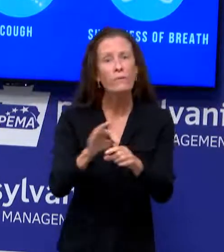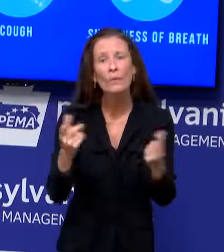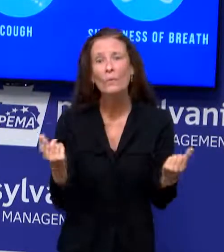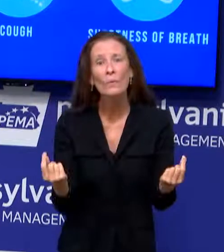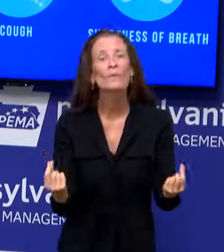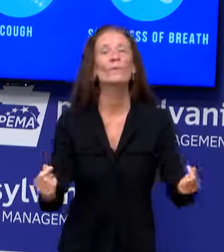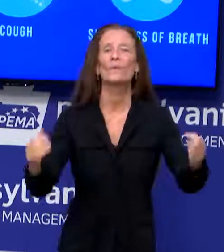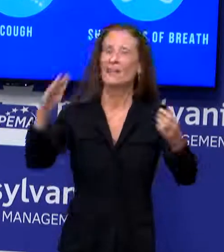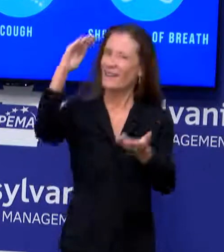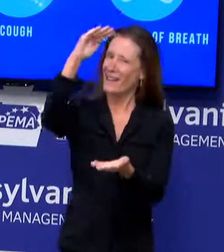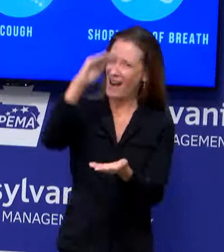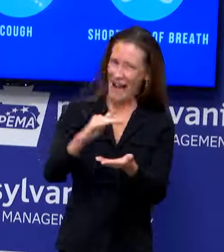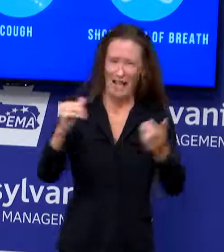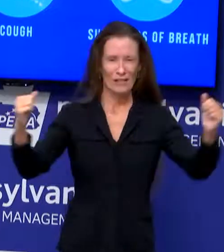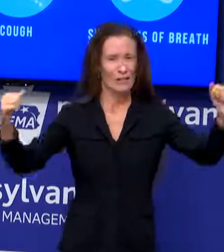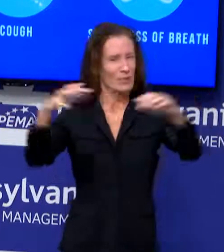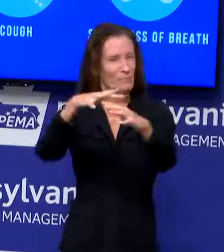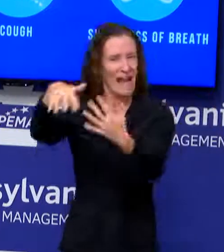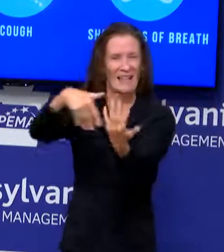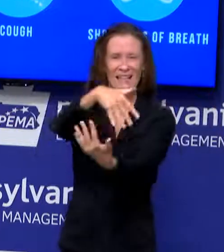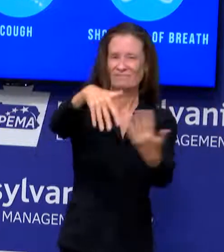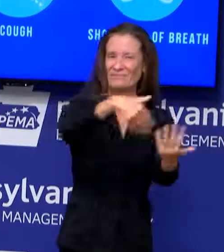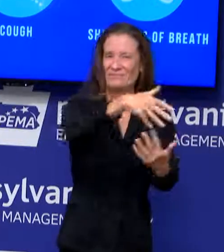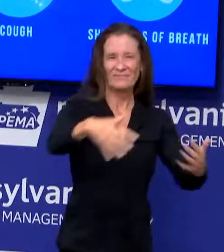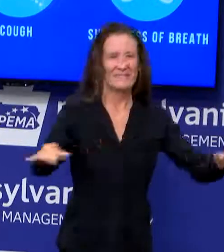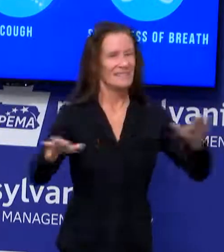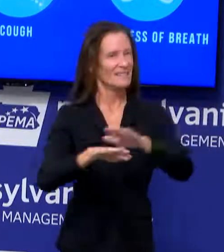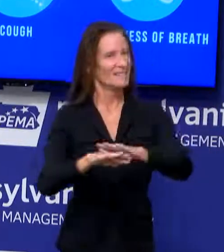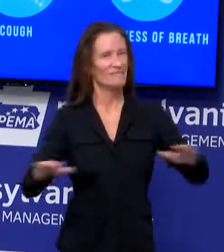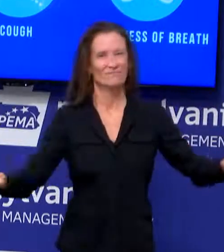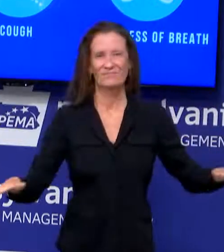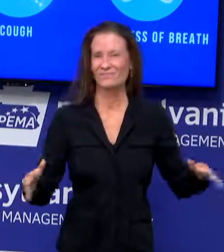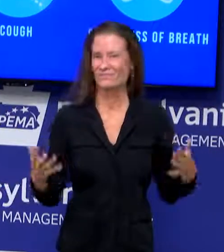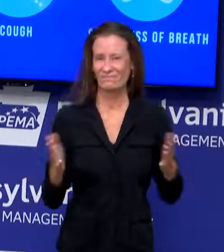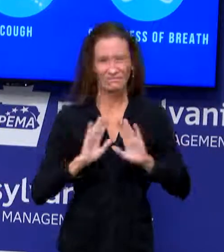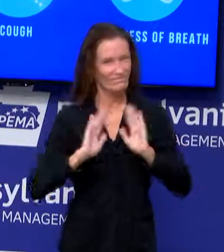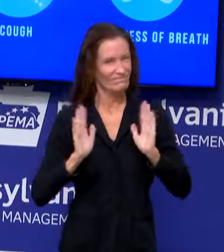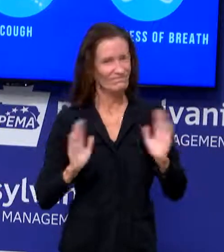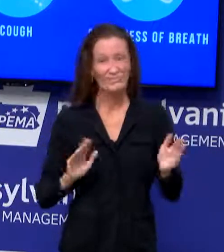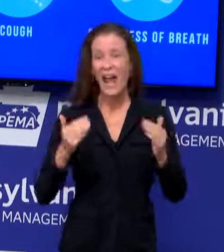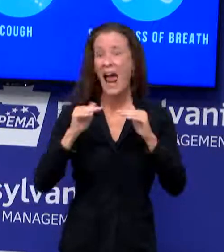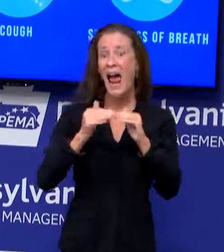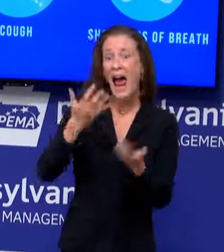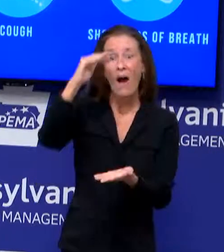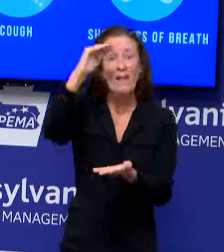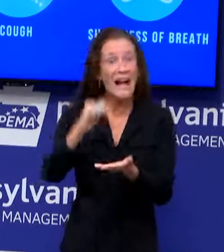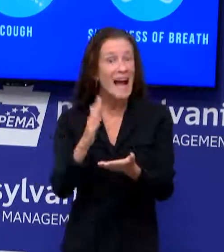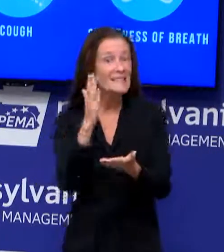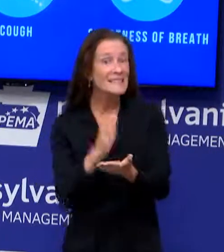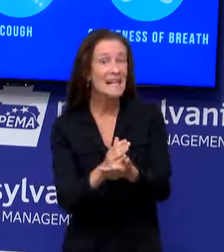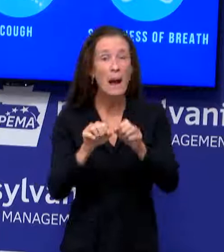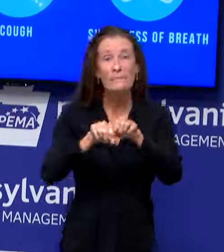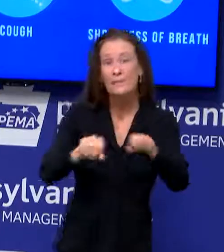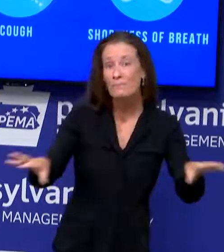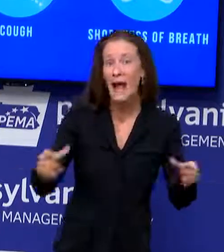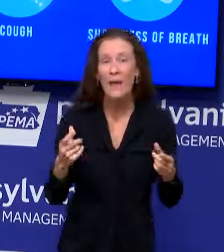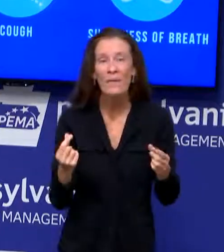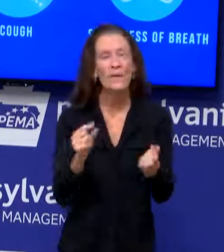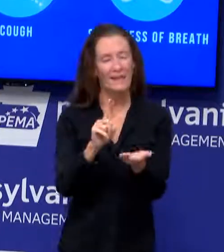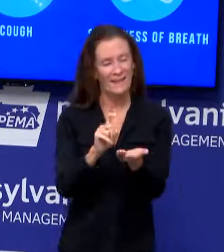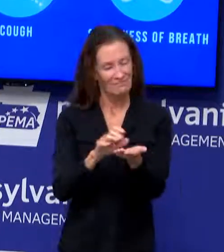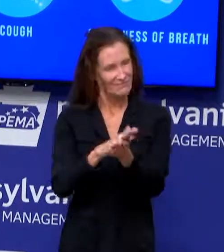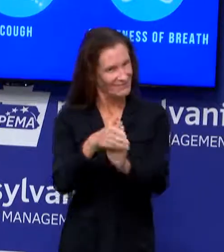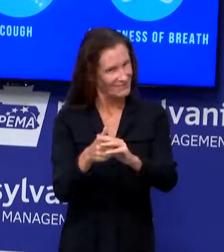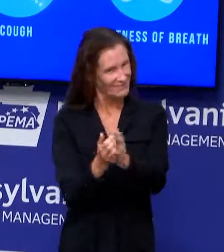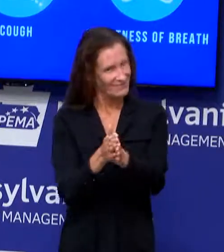gatherings. And you can answer the call to stop the spread when you use hand sanitizer and wash your hands